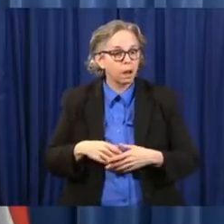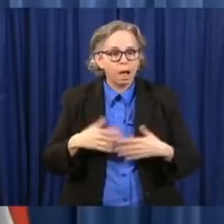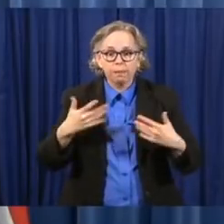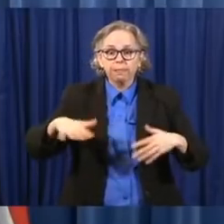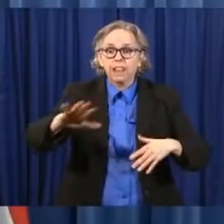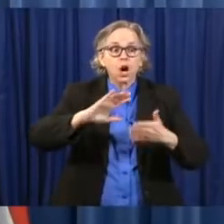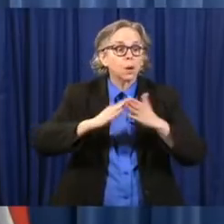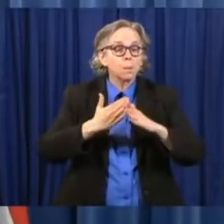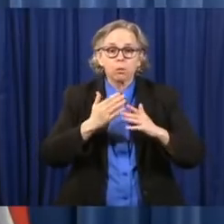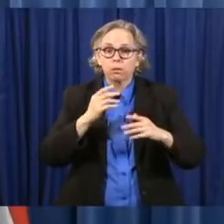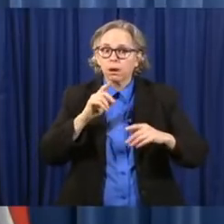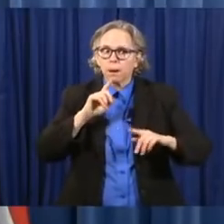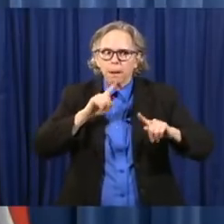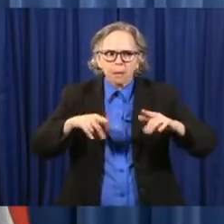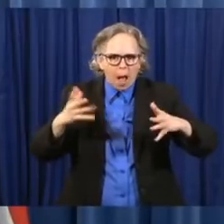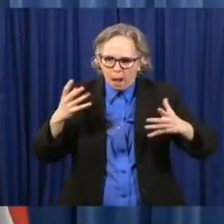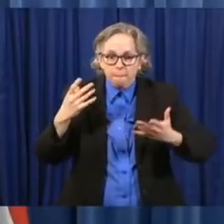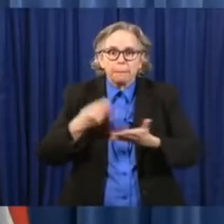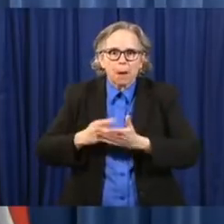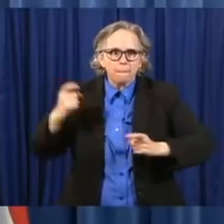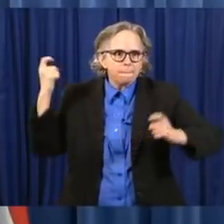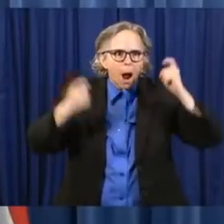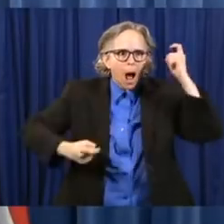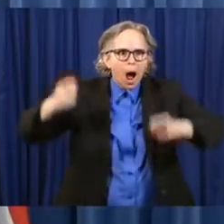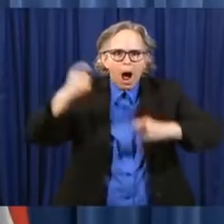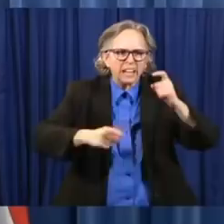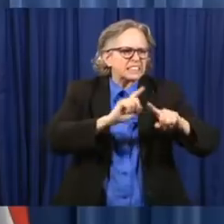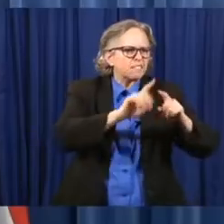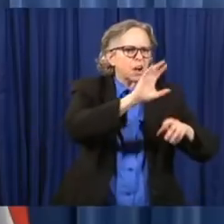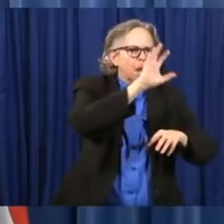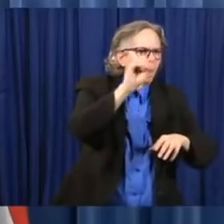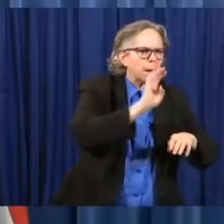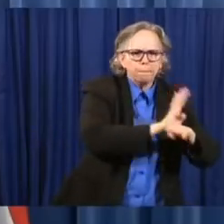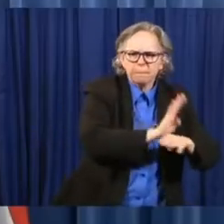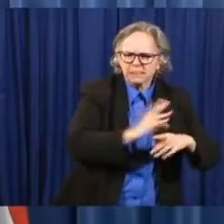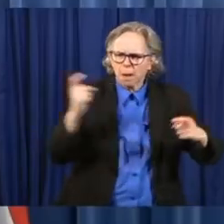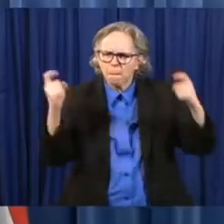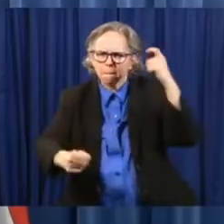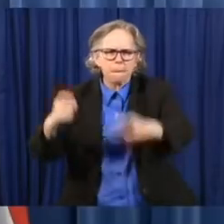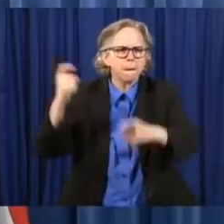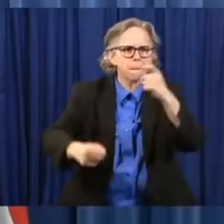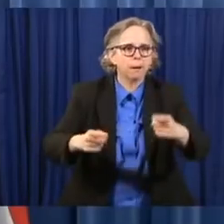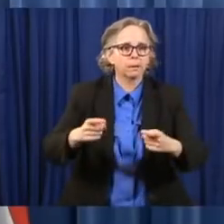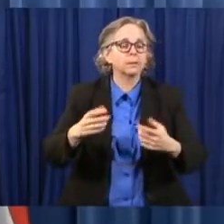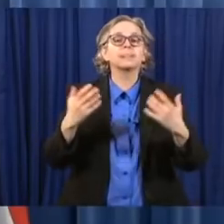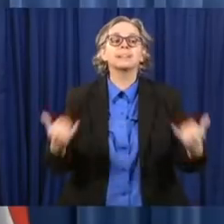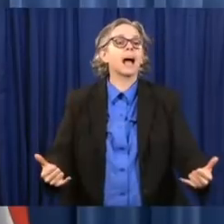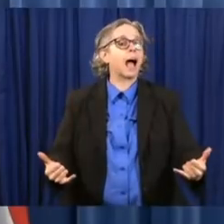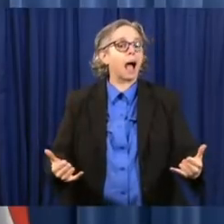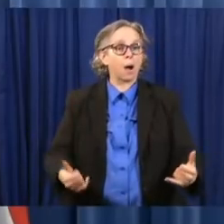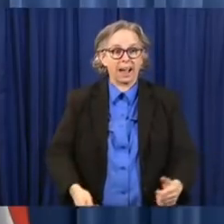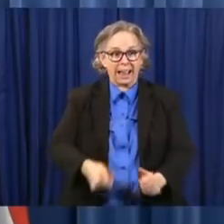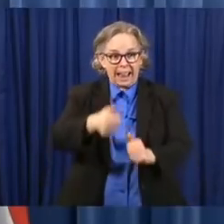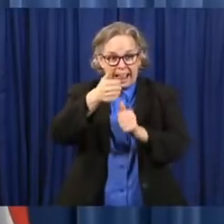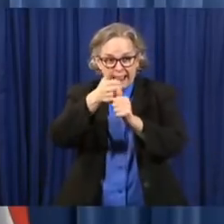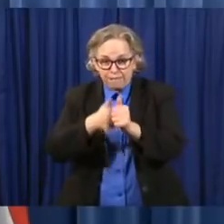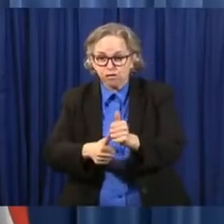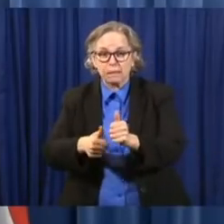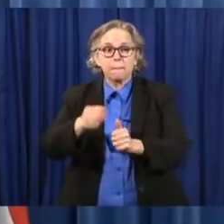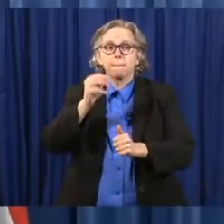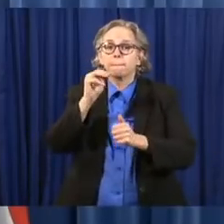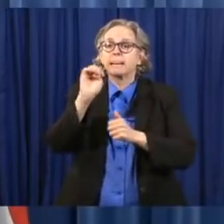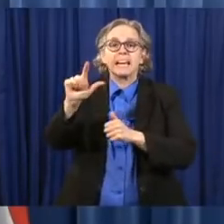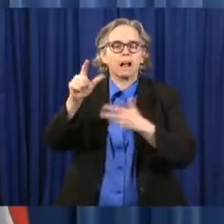and from individuals. Now every single meal has been paid for, and the donations continue to come